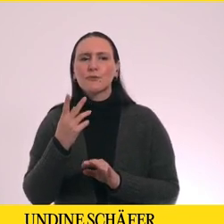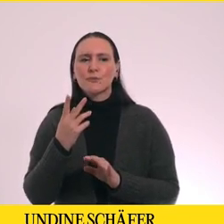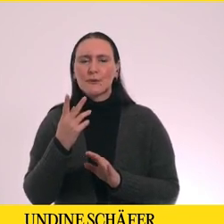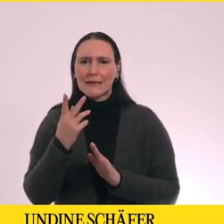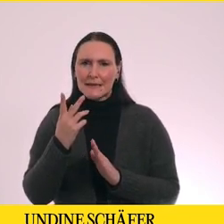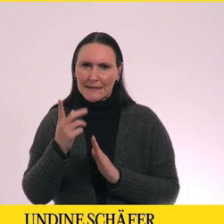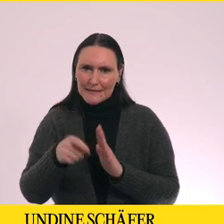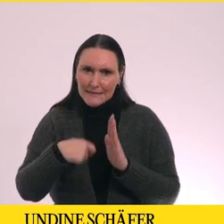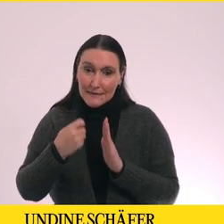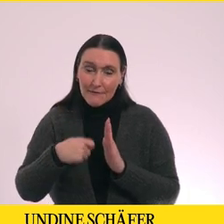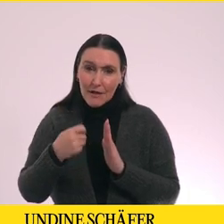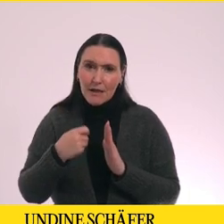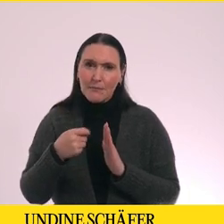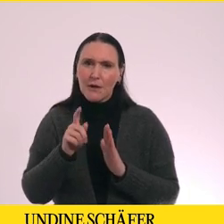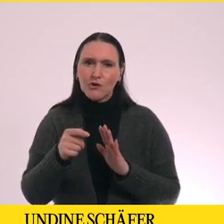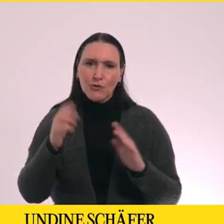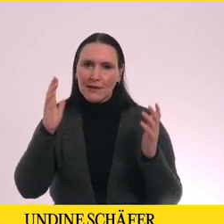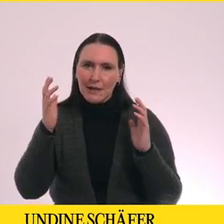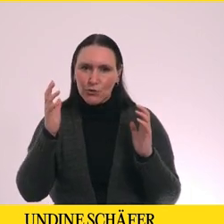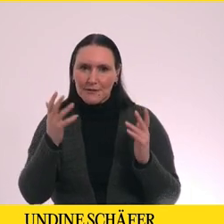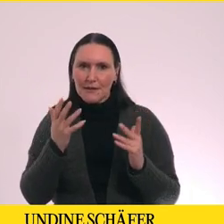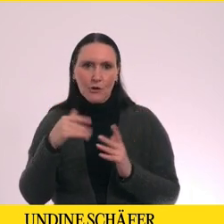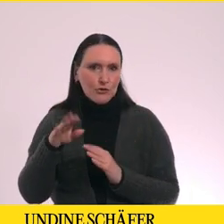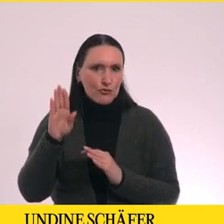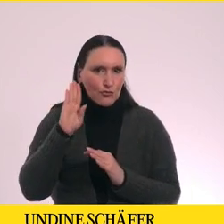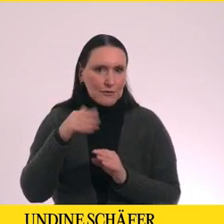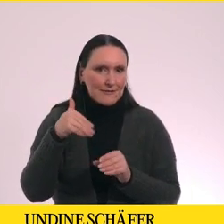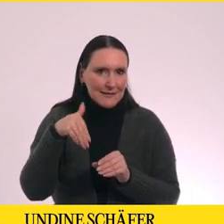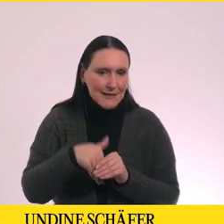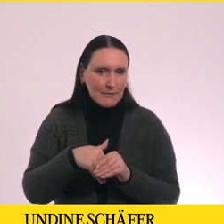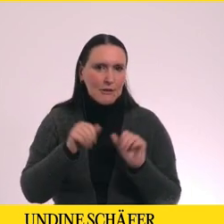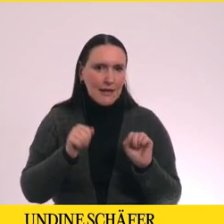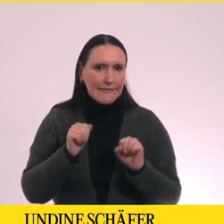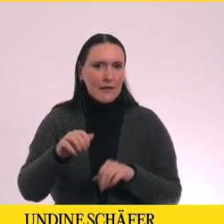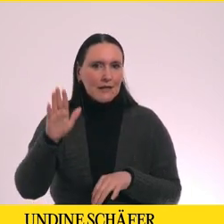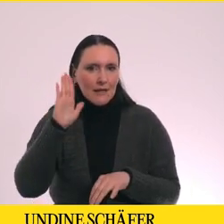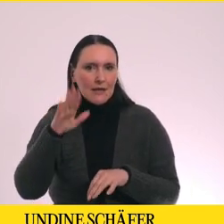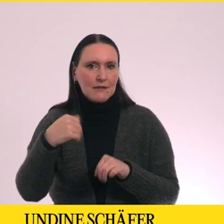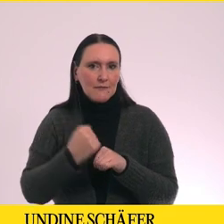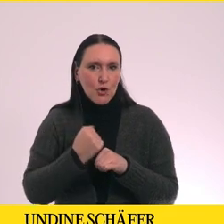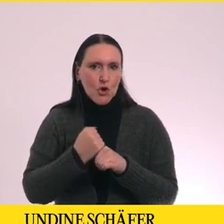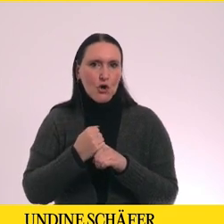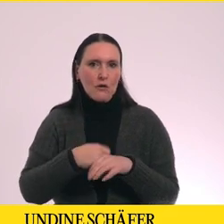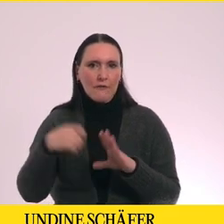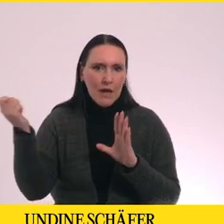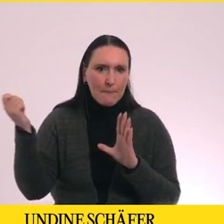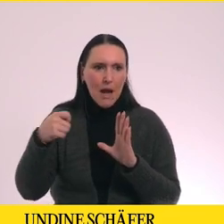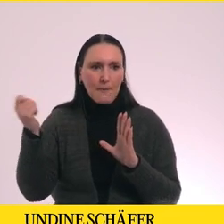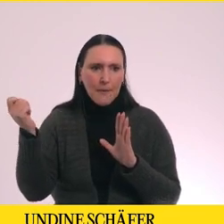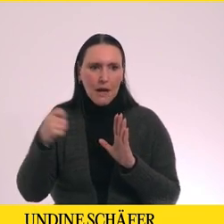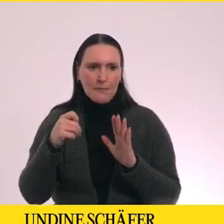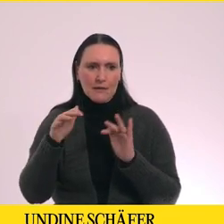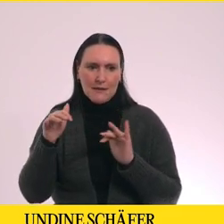and particularly the acoustic elements that you can hear now, you know, if we listen